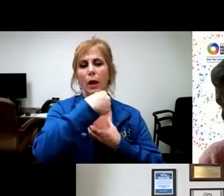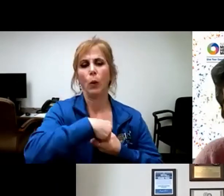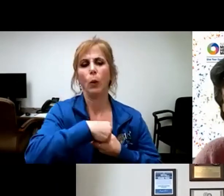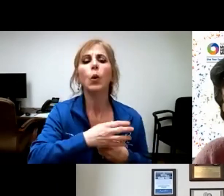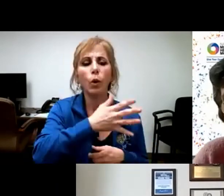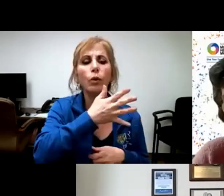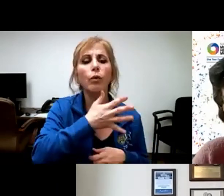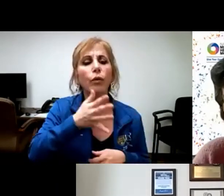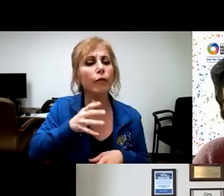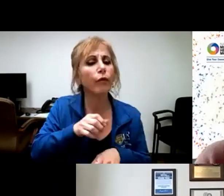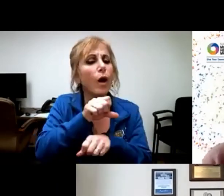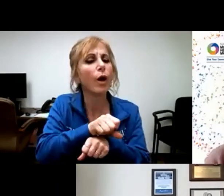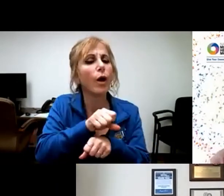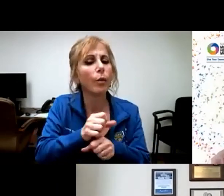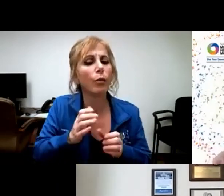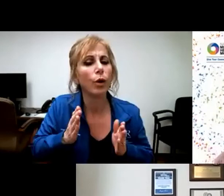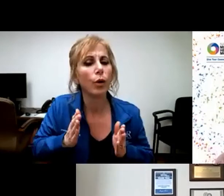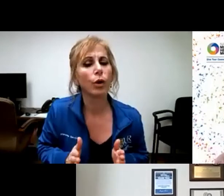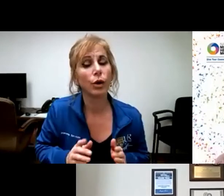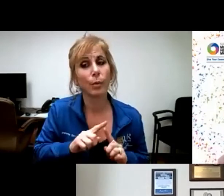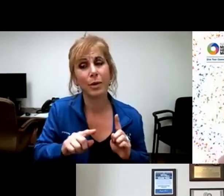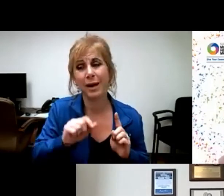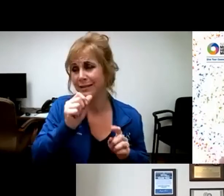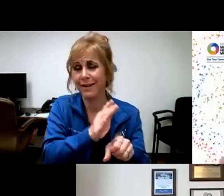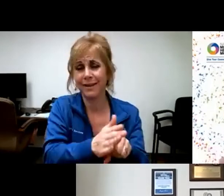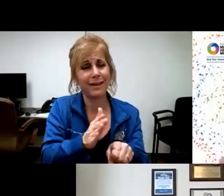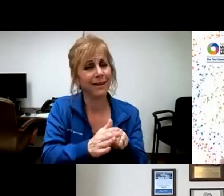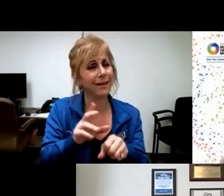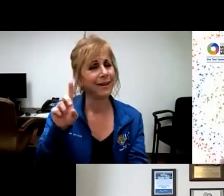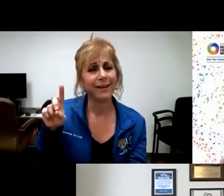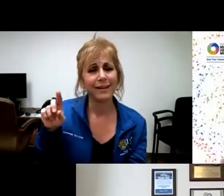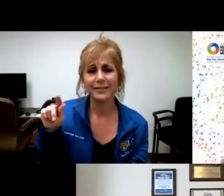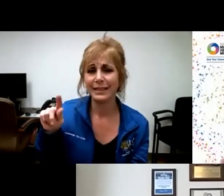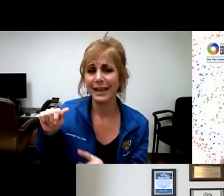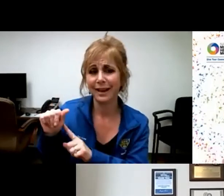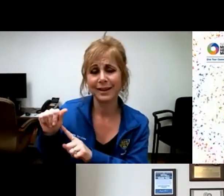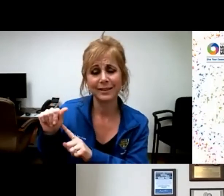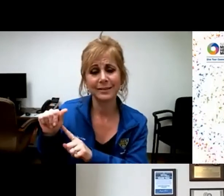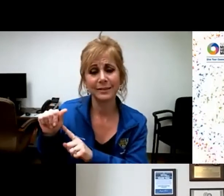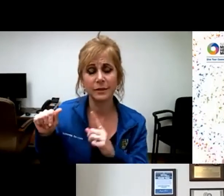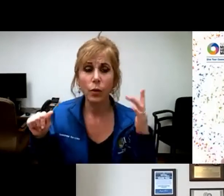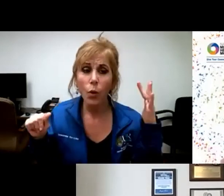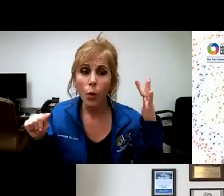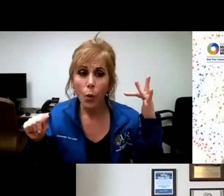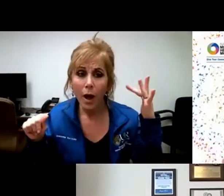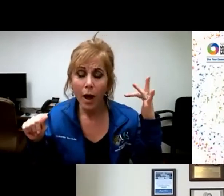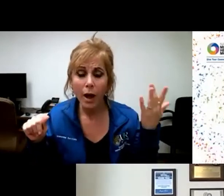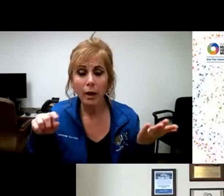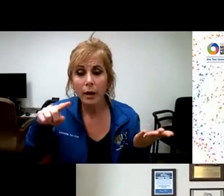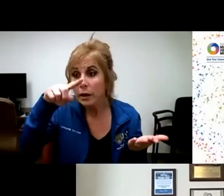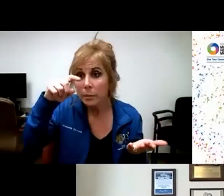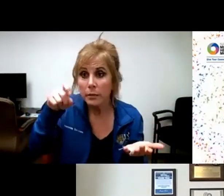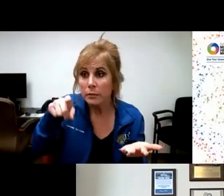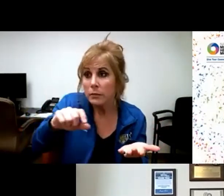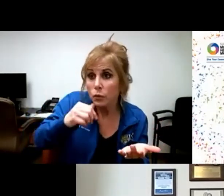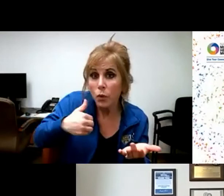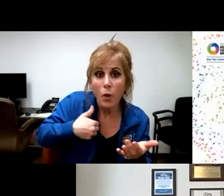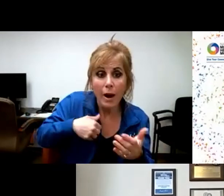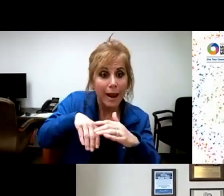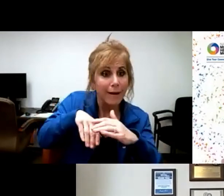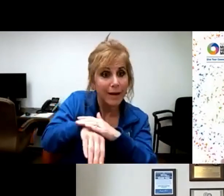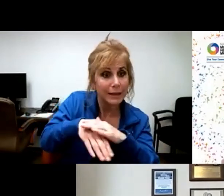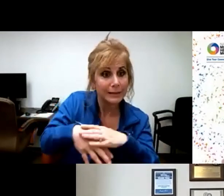workers for many reasons. One of them is the access to healthcare and documented status. People don't want